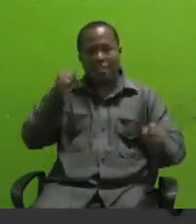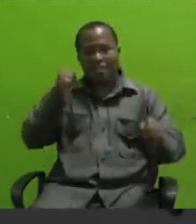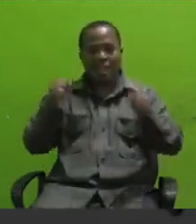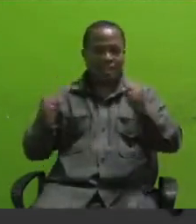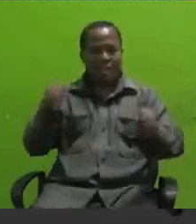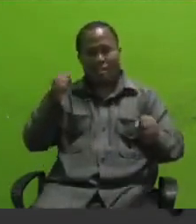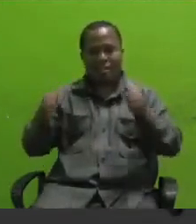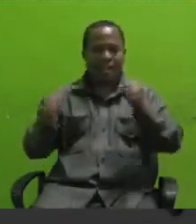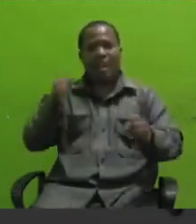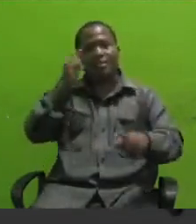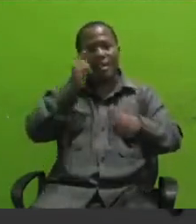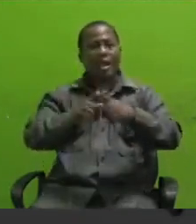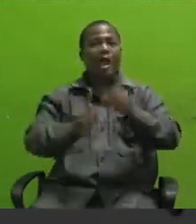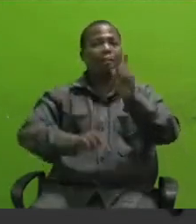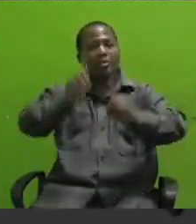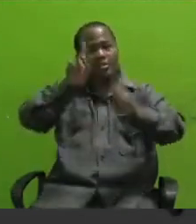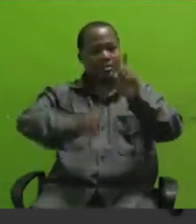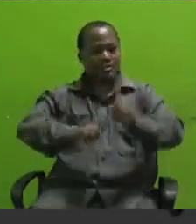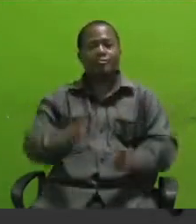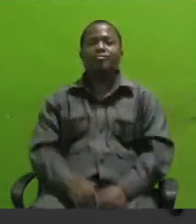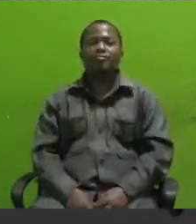Shake, shake a mango tree.